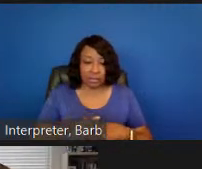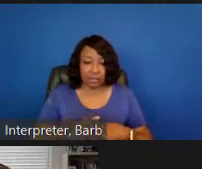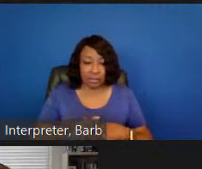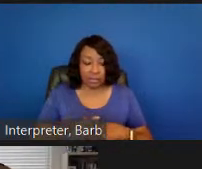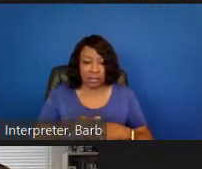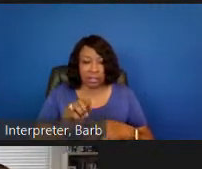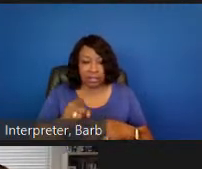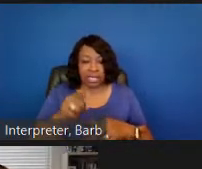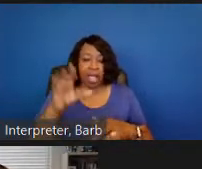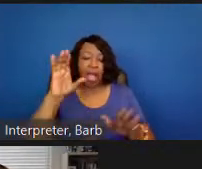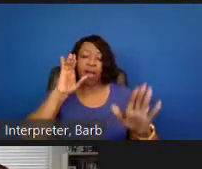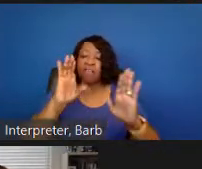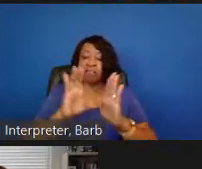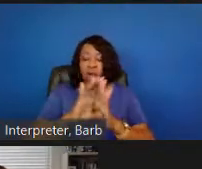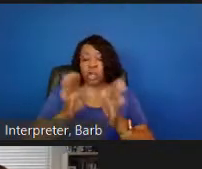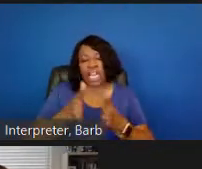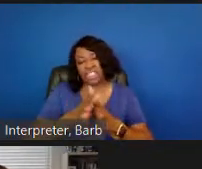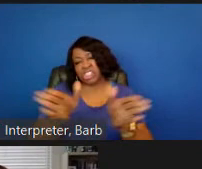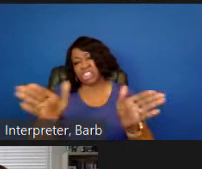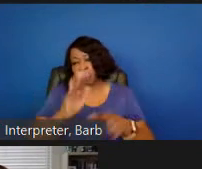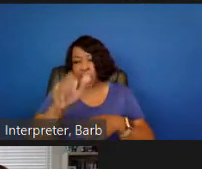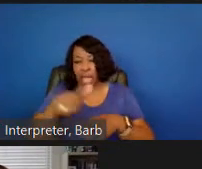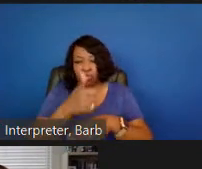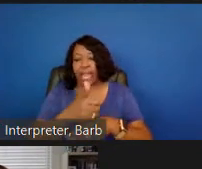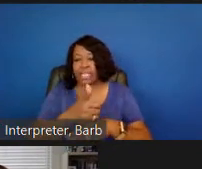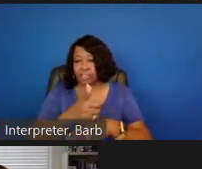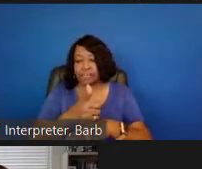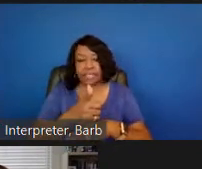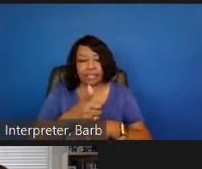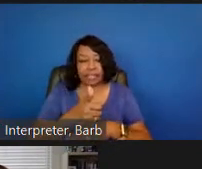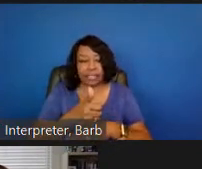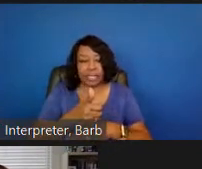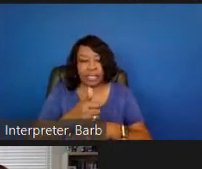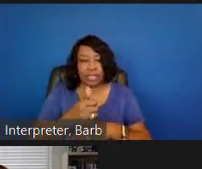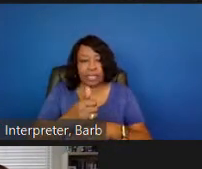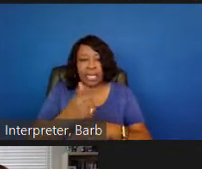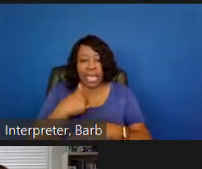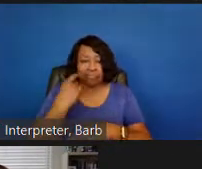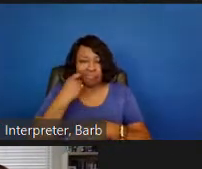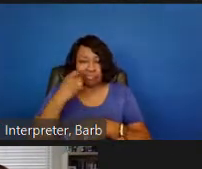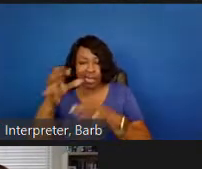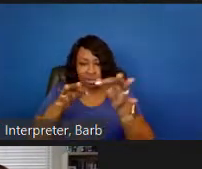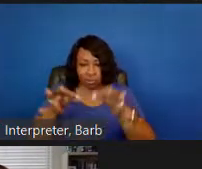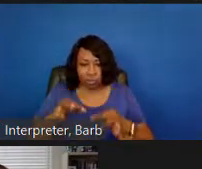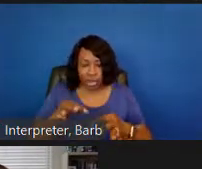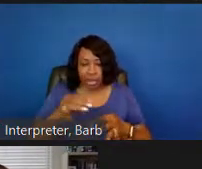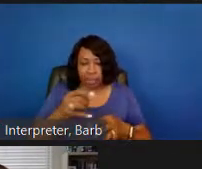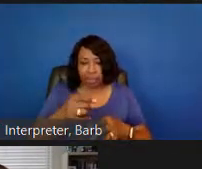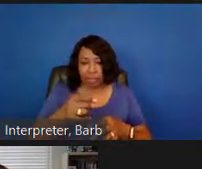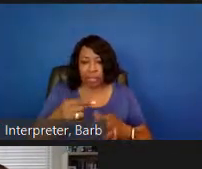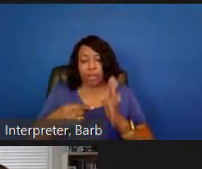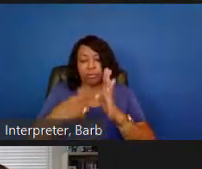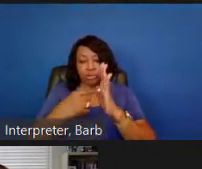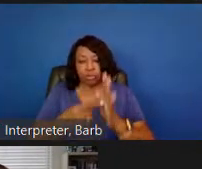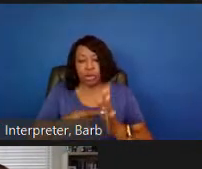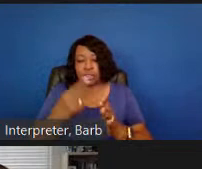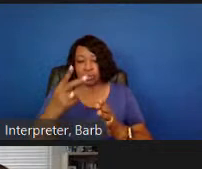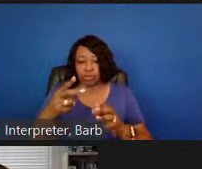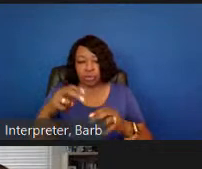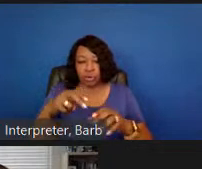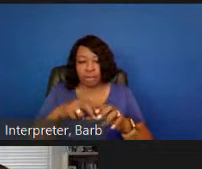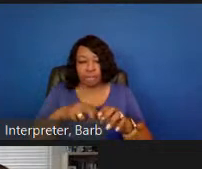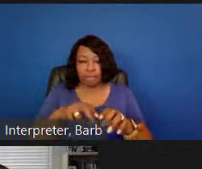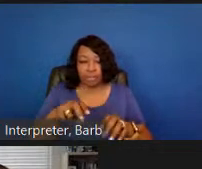Just a photo of the general arrangement, which I described, showing on the 2-passenger flip on